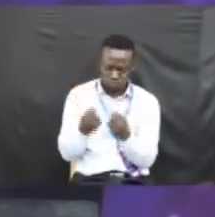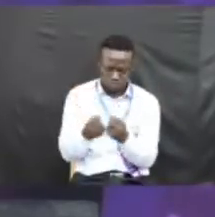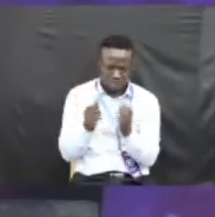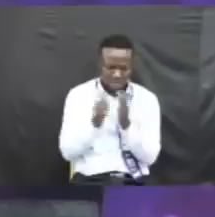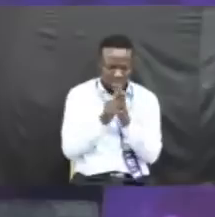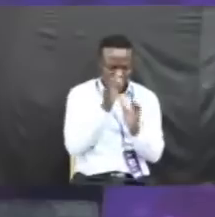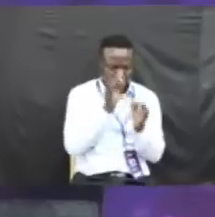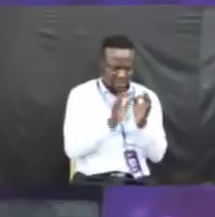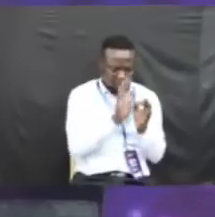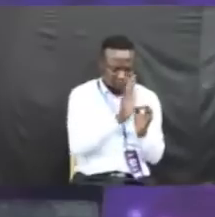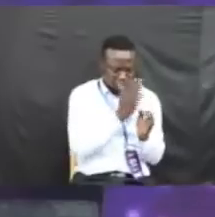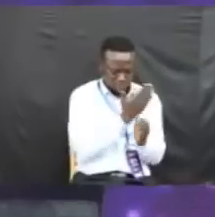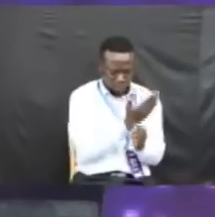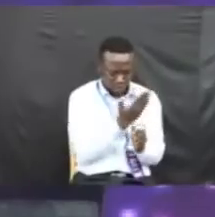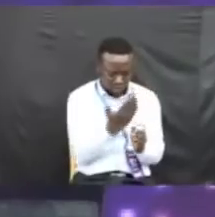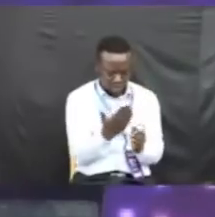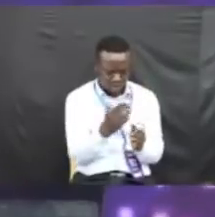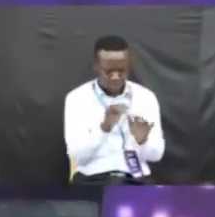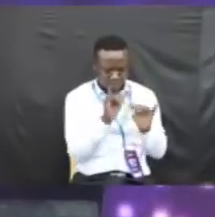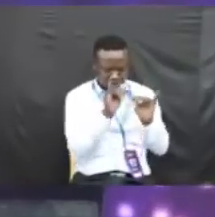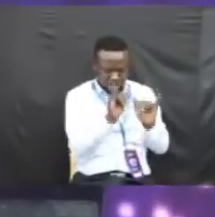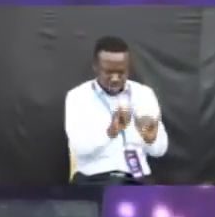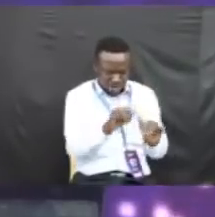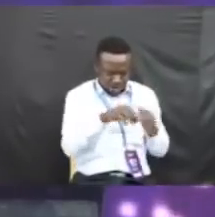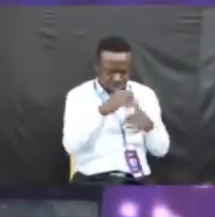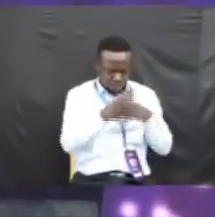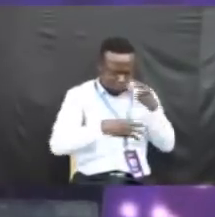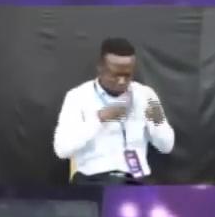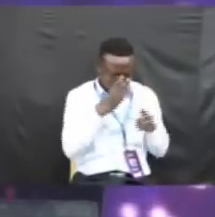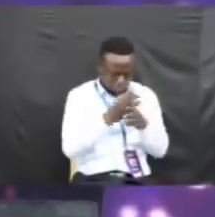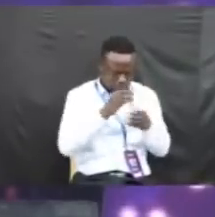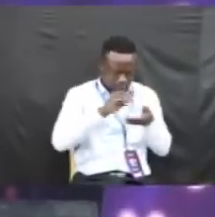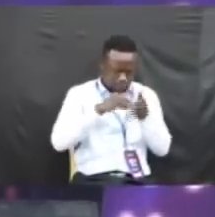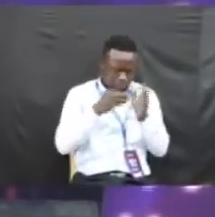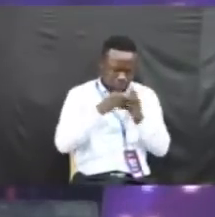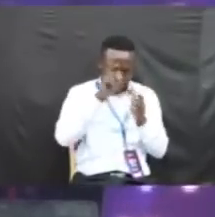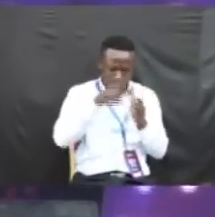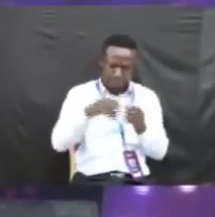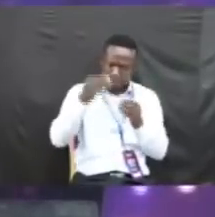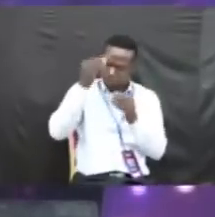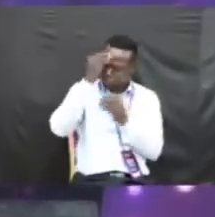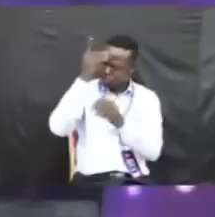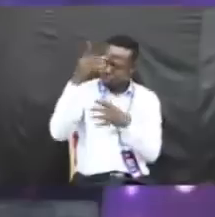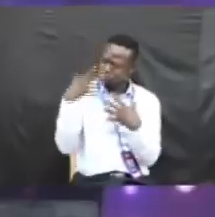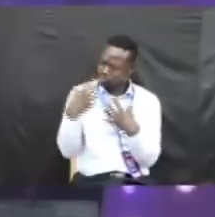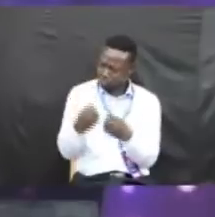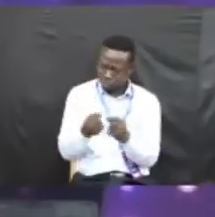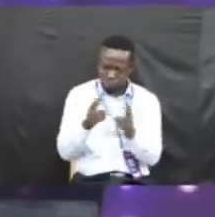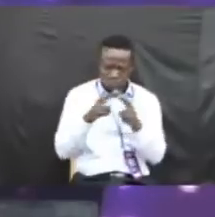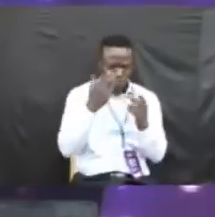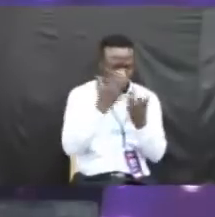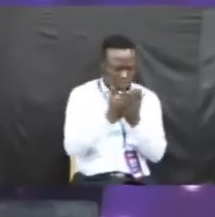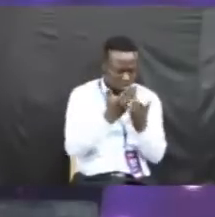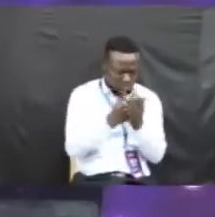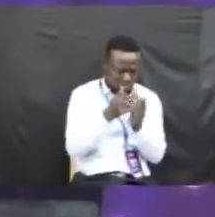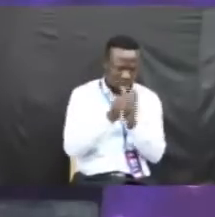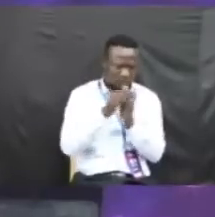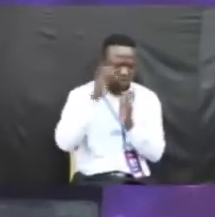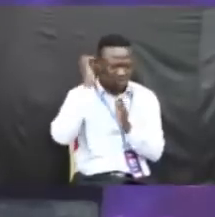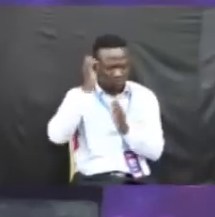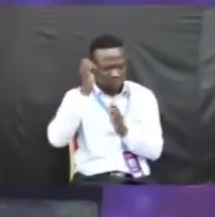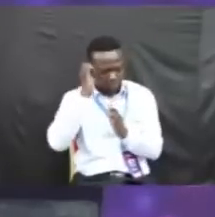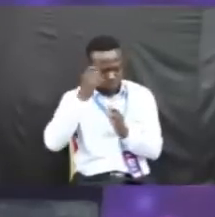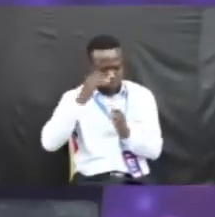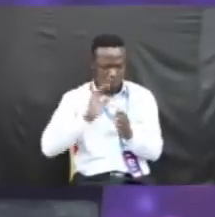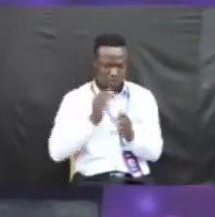peace will be sustained in this world then we have to know you and so we pray for the evangelization of our